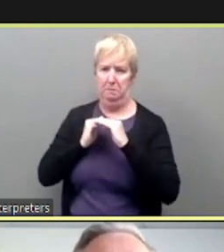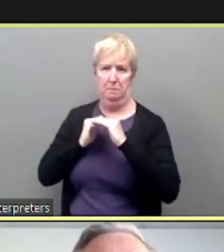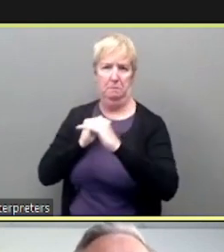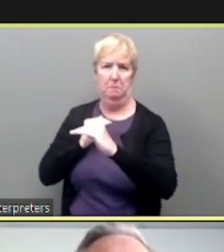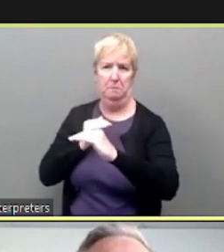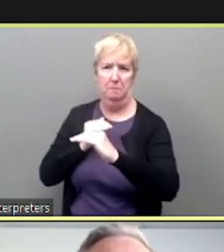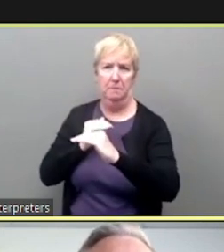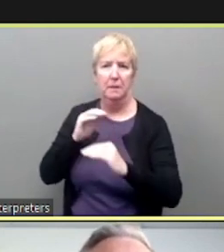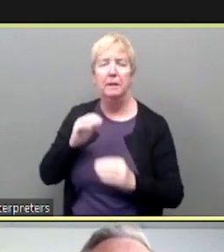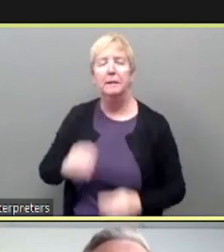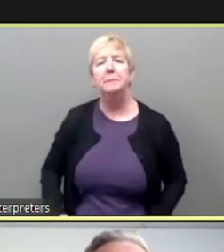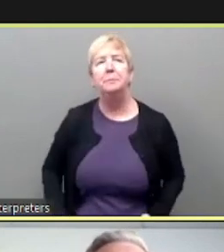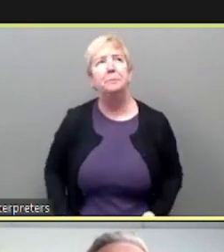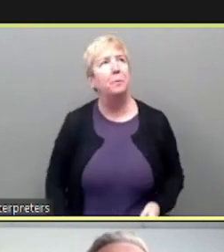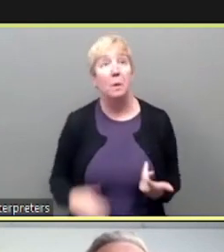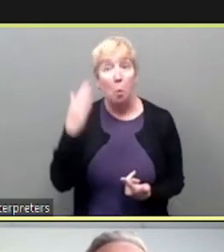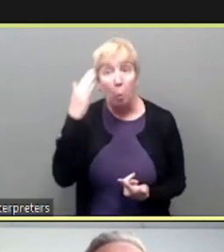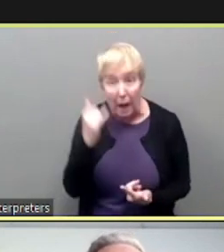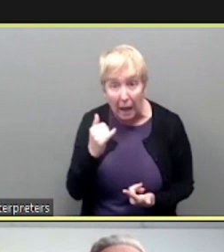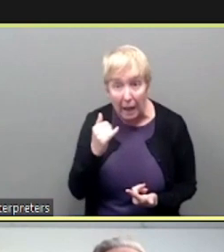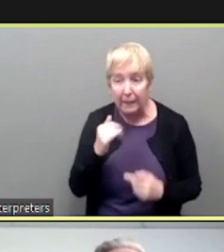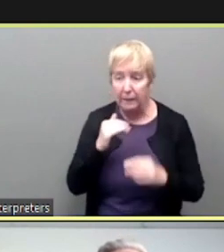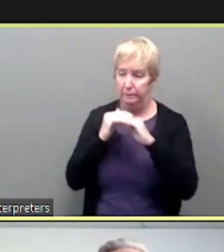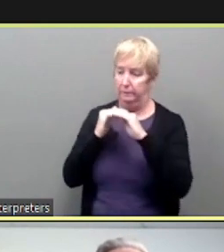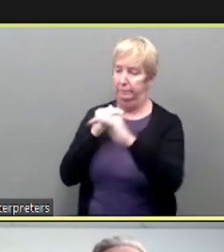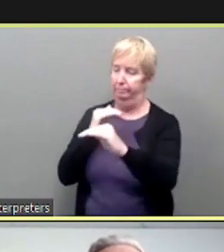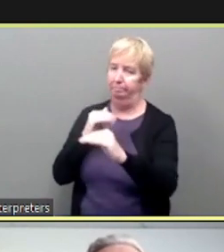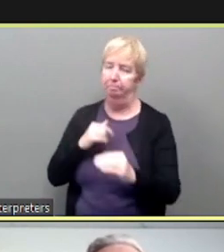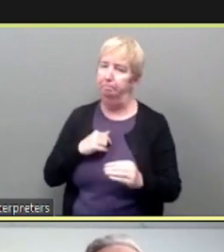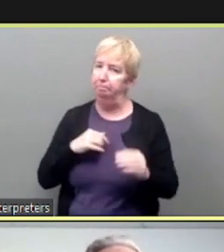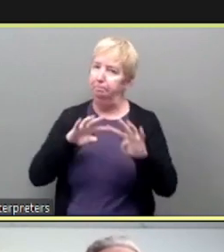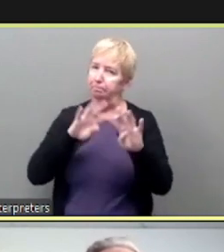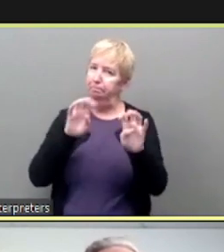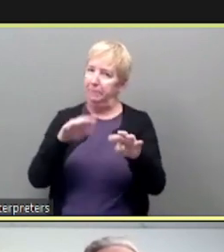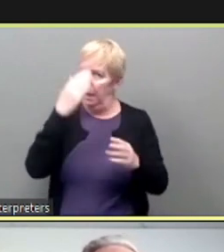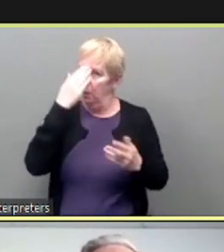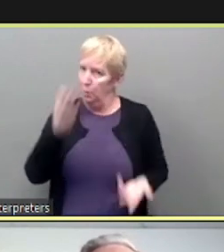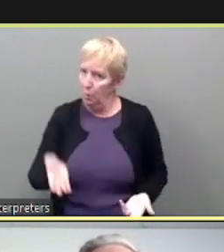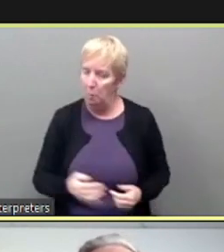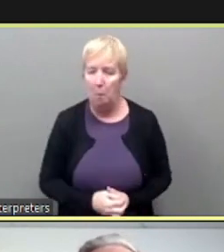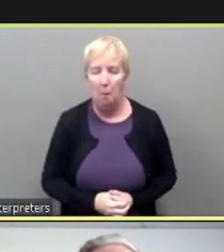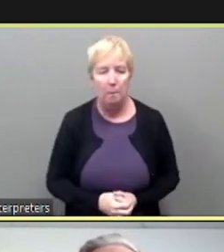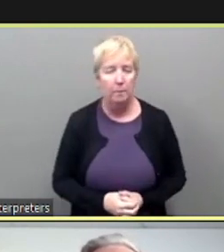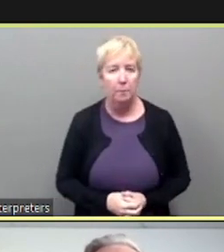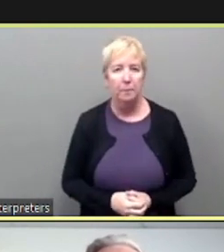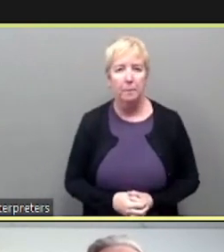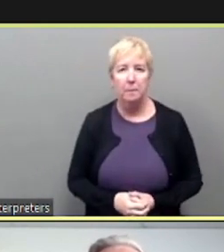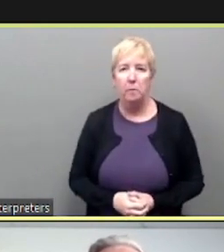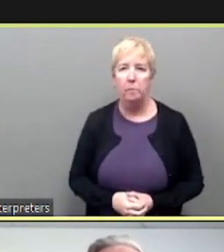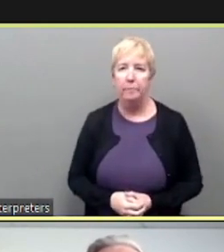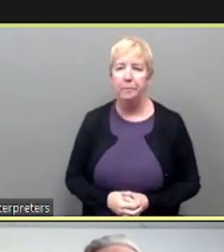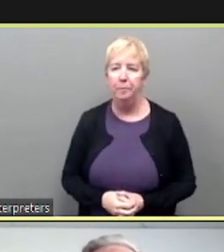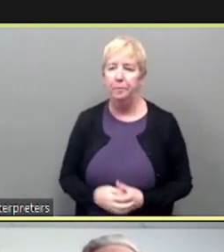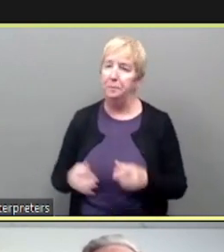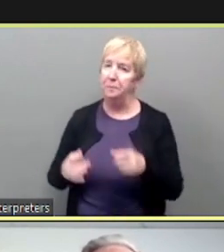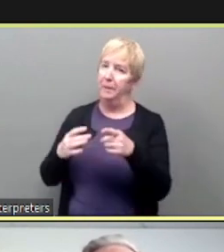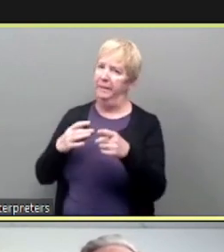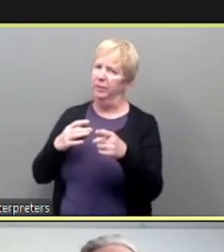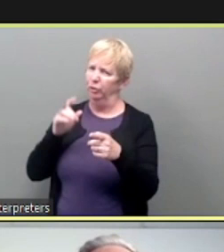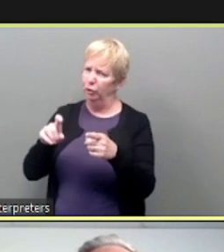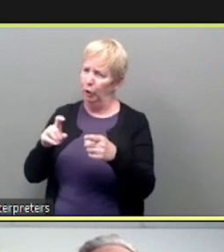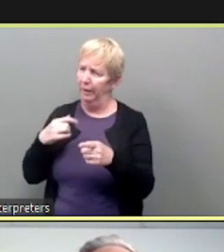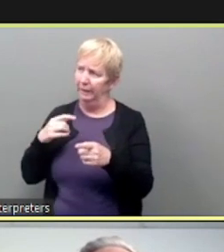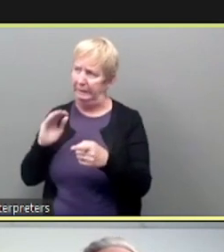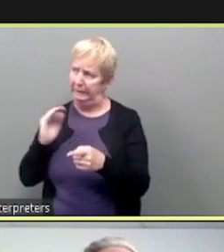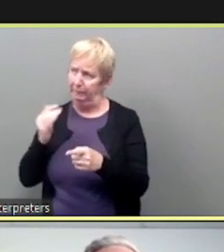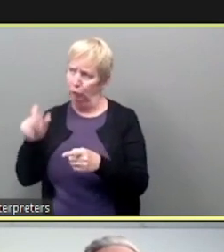good explanation for that just yet for you all, but normally this would backfill even more, and some of these numbers have only